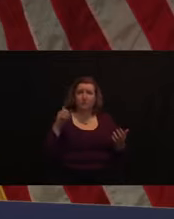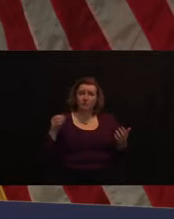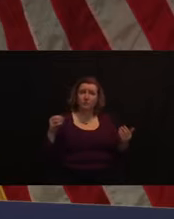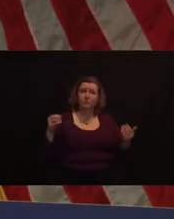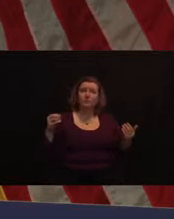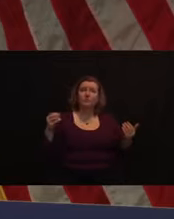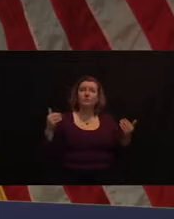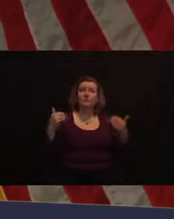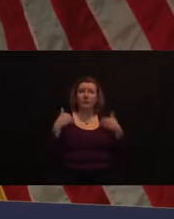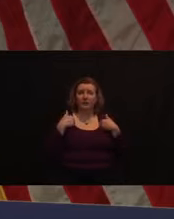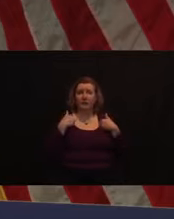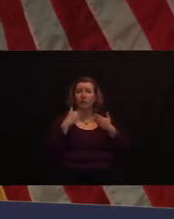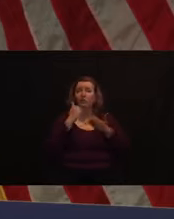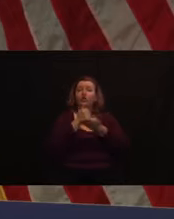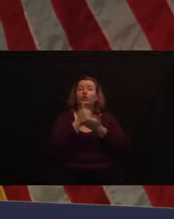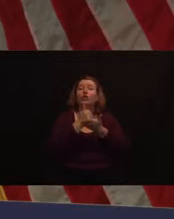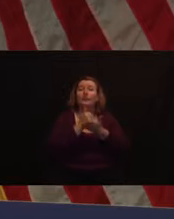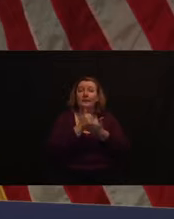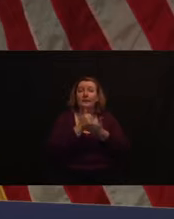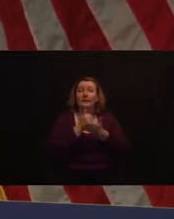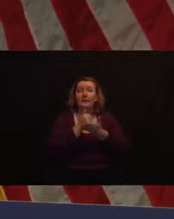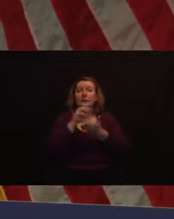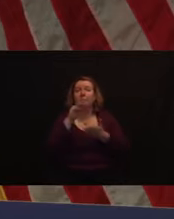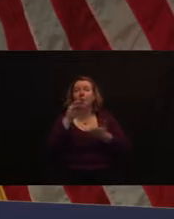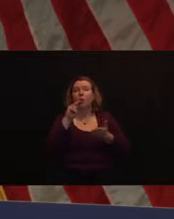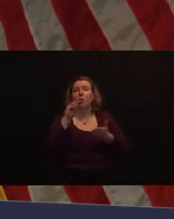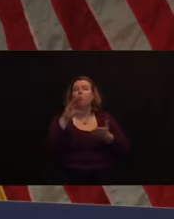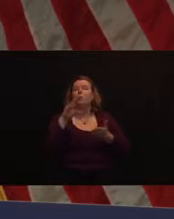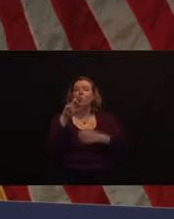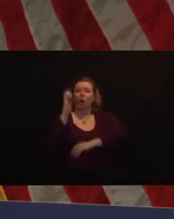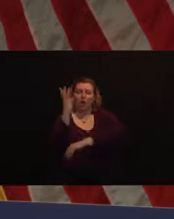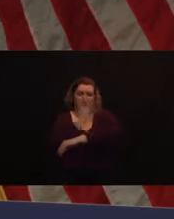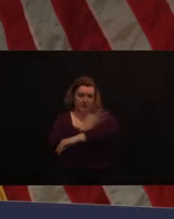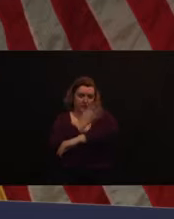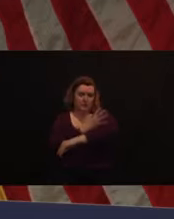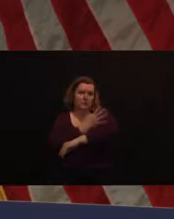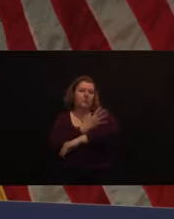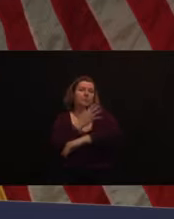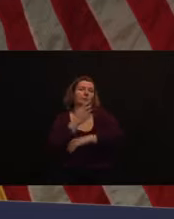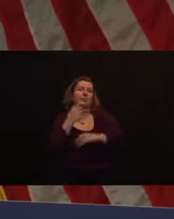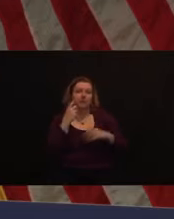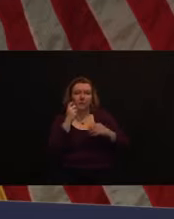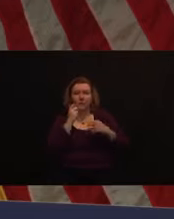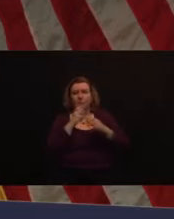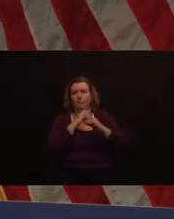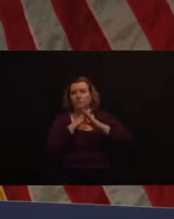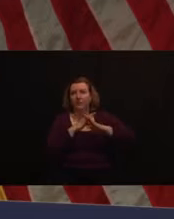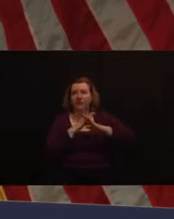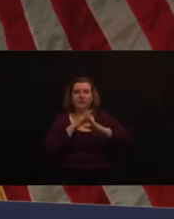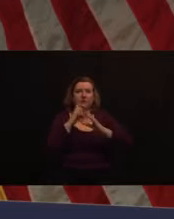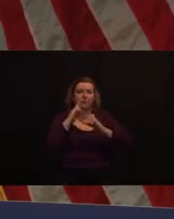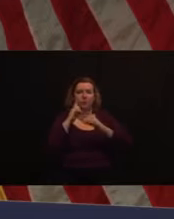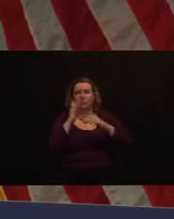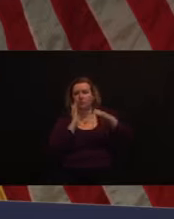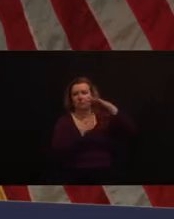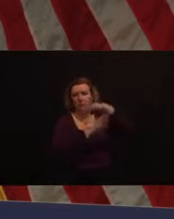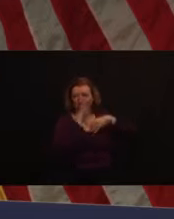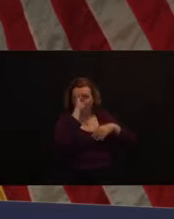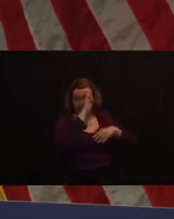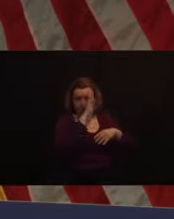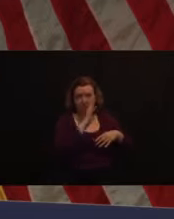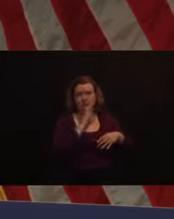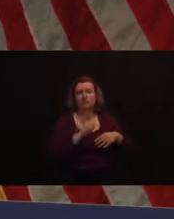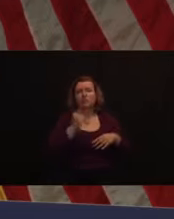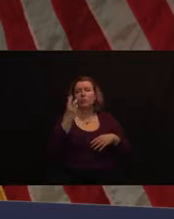therapy, monoclonal antibodies, that can prevent hospitalizations, particularly those who are eligible. If you're 12 or over, if you're in a high-risk